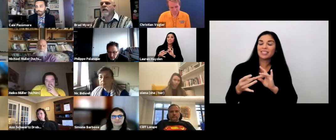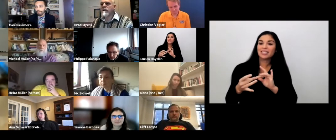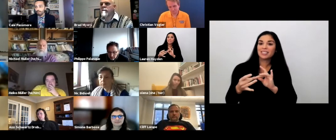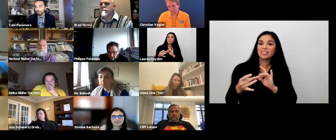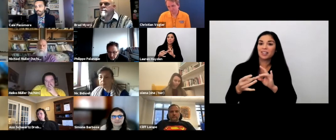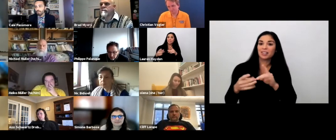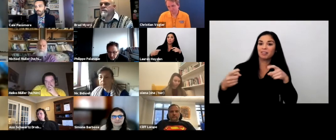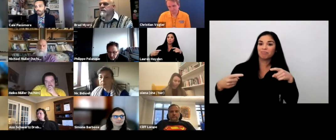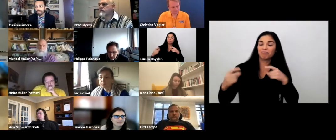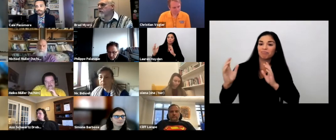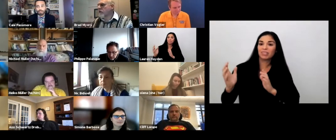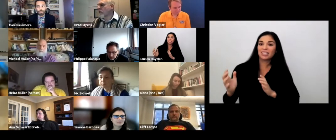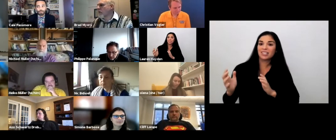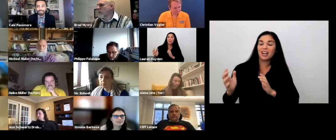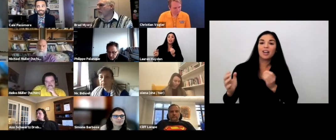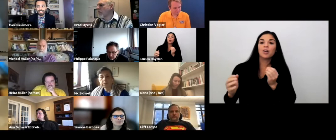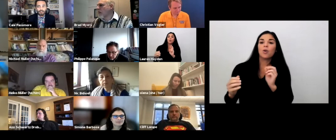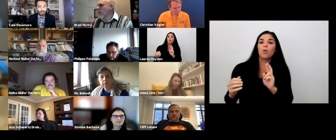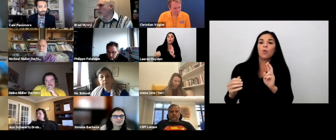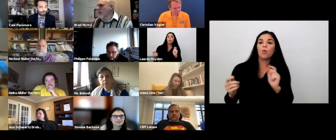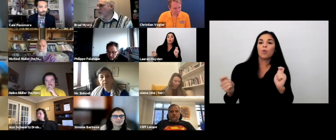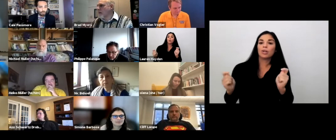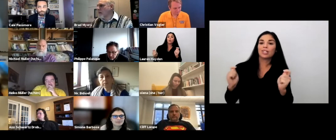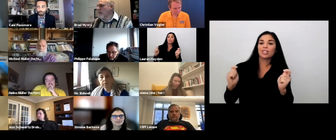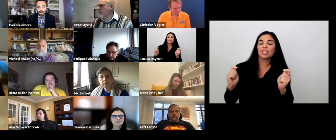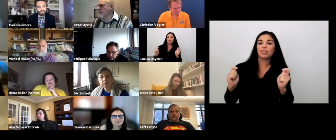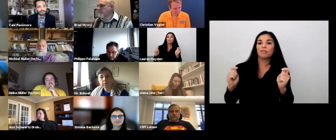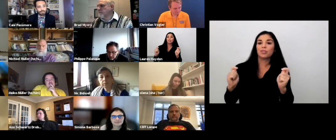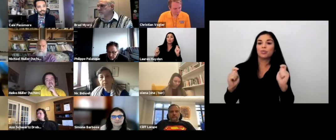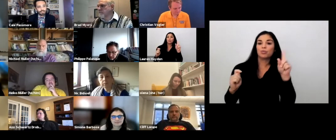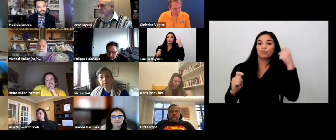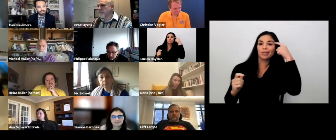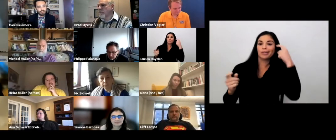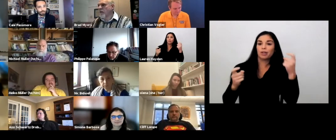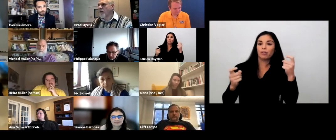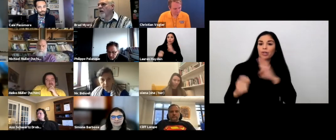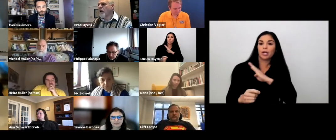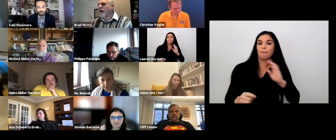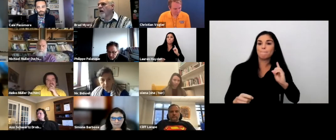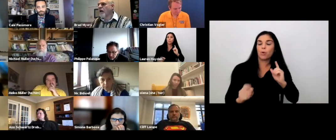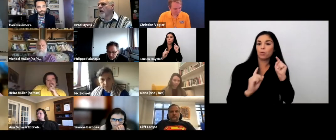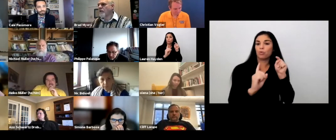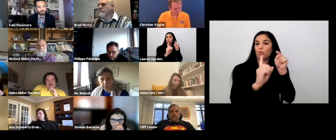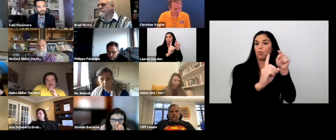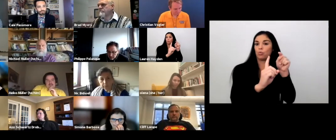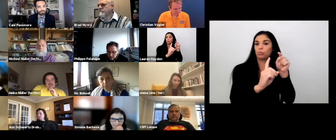this brainstorming document, or shift to the sort of like SIG governing board goals so we have time to talk a bit more about